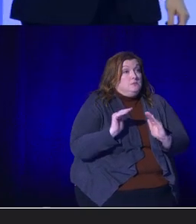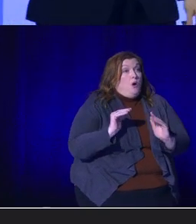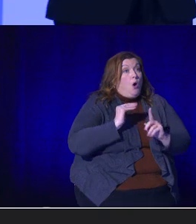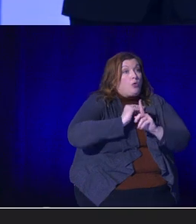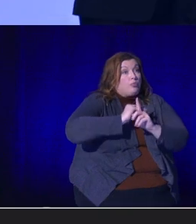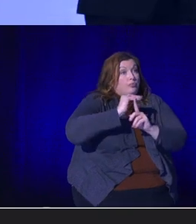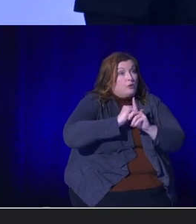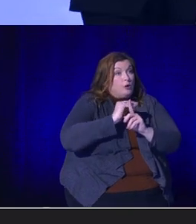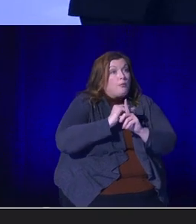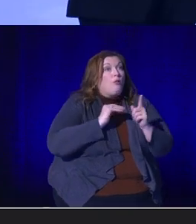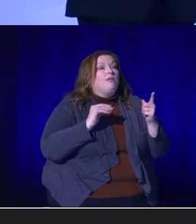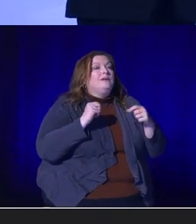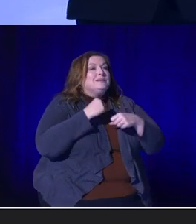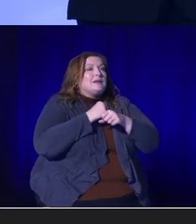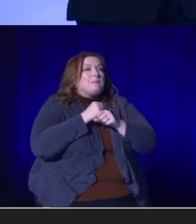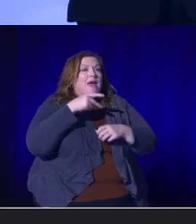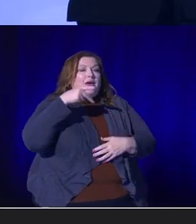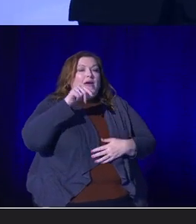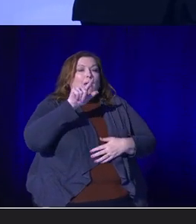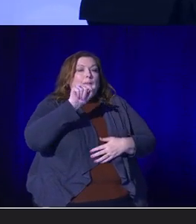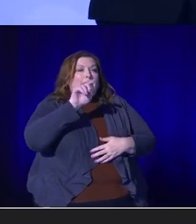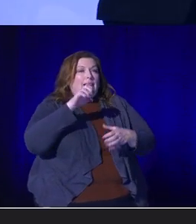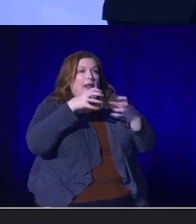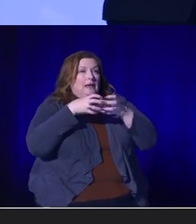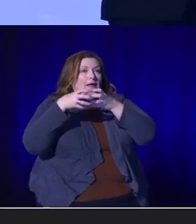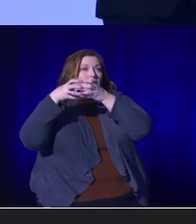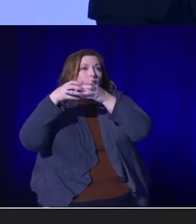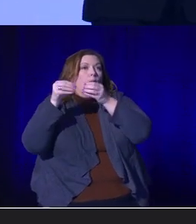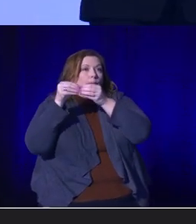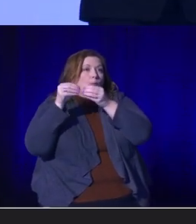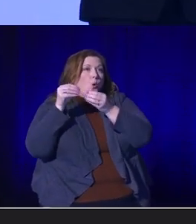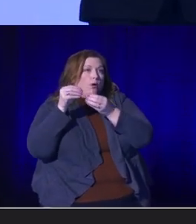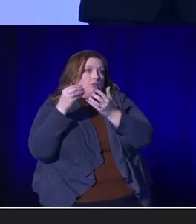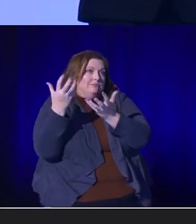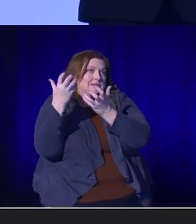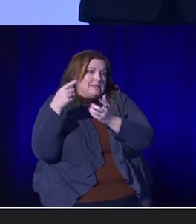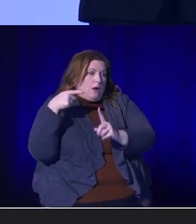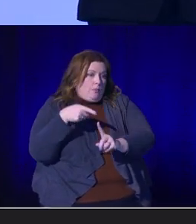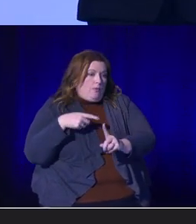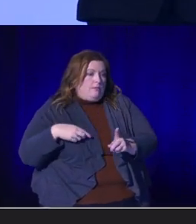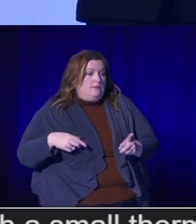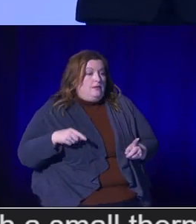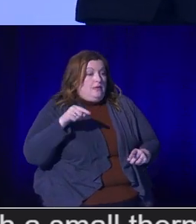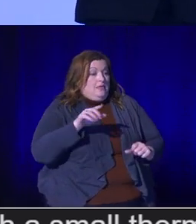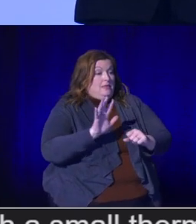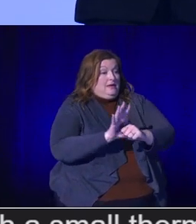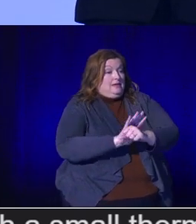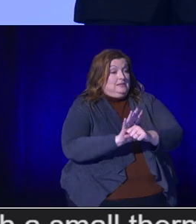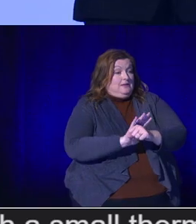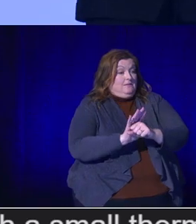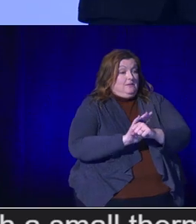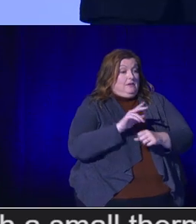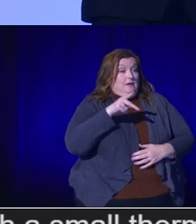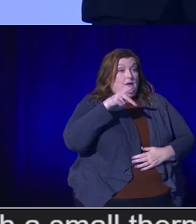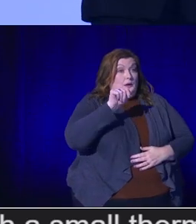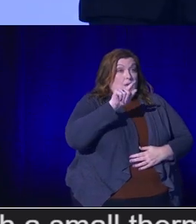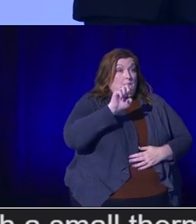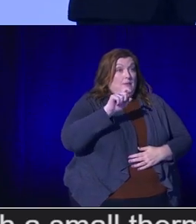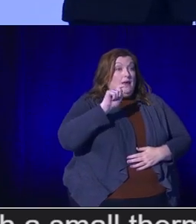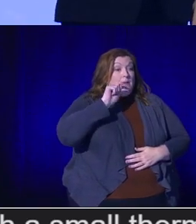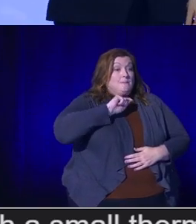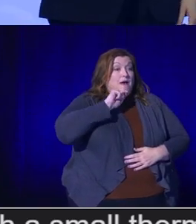make plating more desirable. Okay, so this is a video of intentionally plating lithium metal